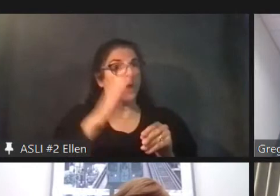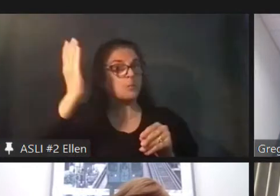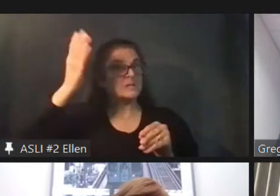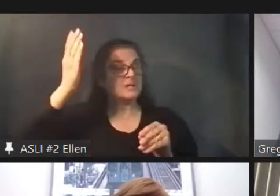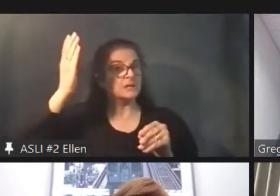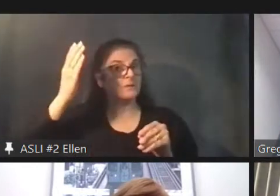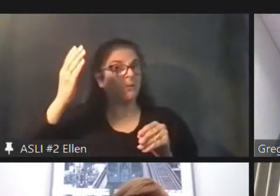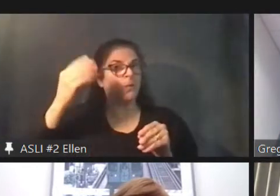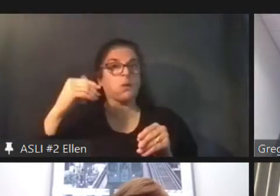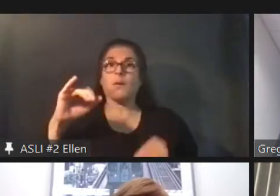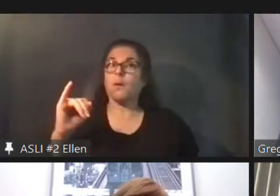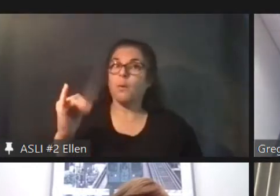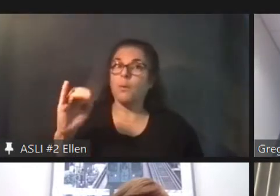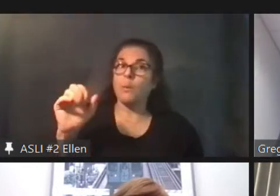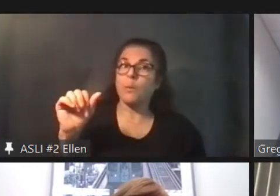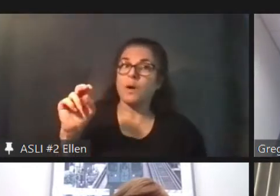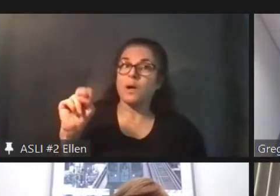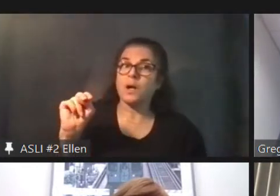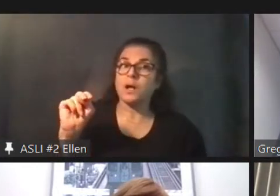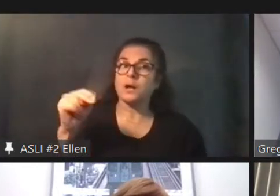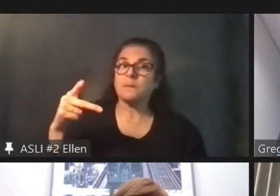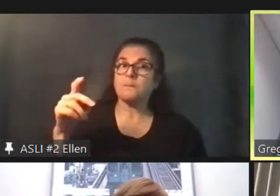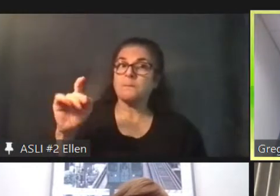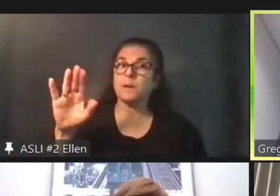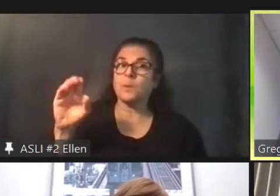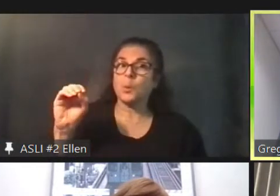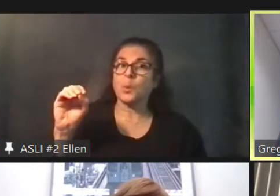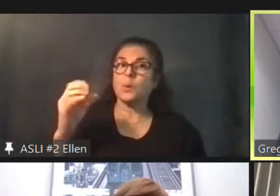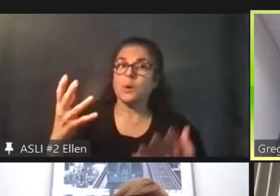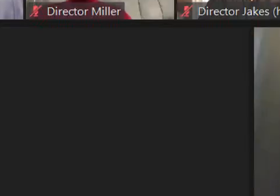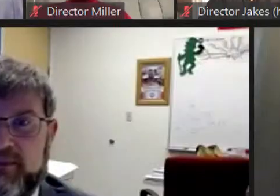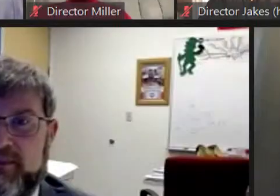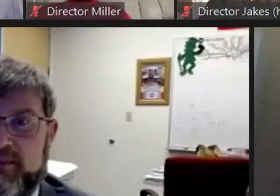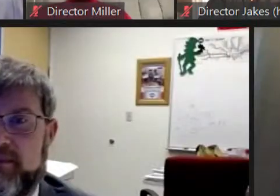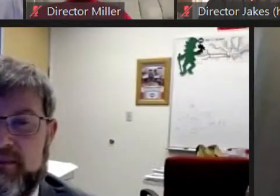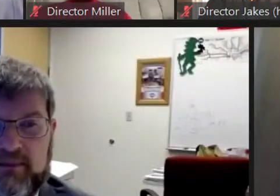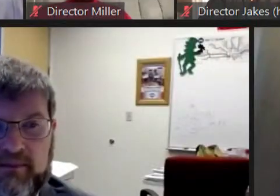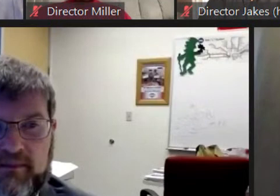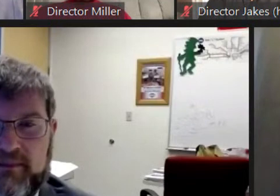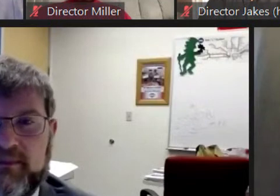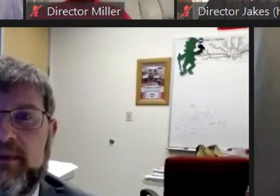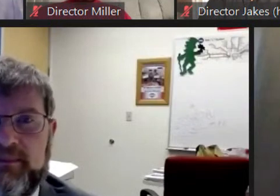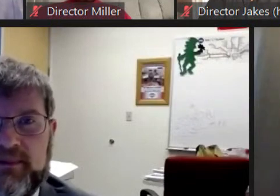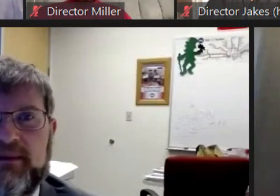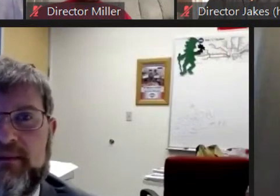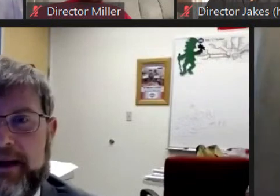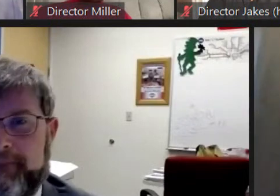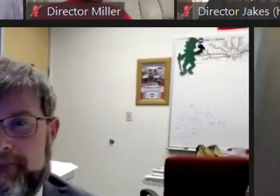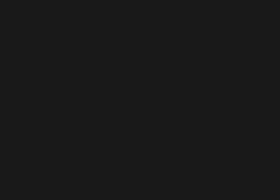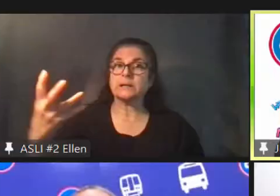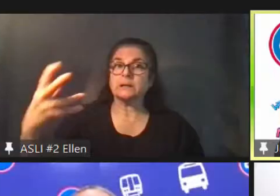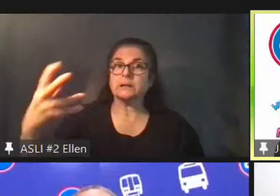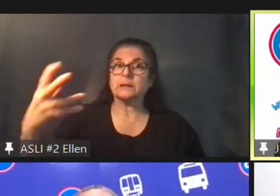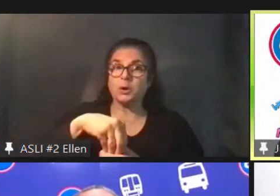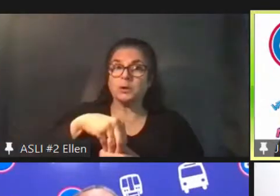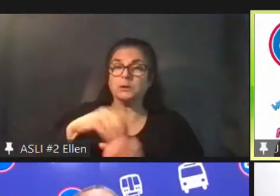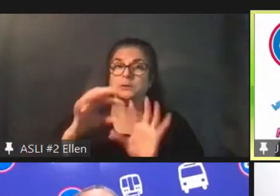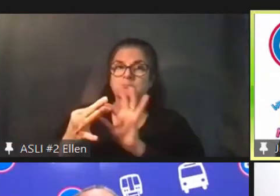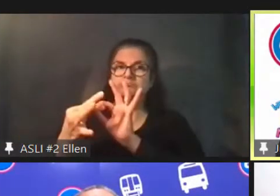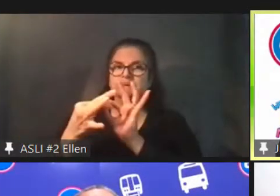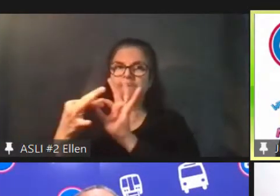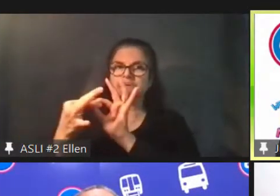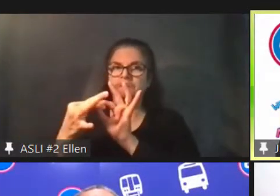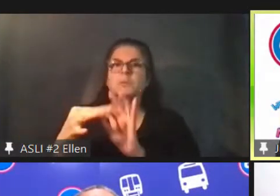know if Juan Pablo wanted to provide a DBE update on. Oh, I'm sorry, sir. So that's part of your construction report. Yeah. Thank you,